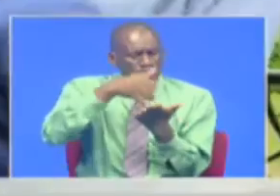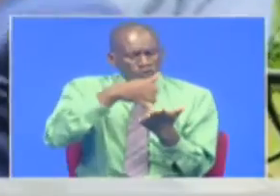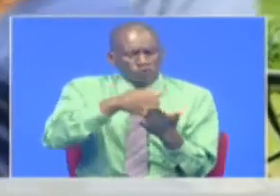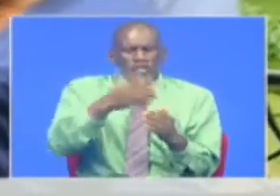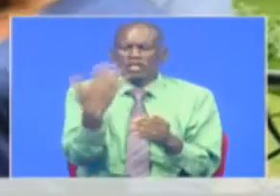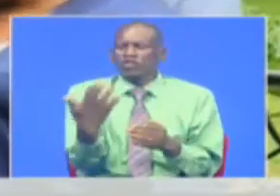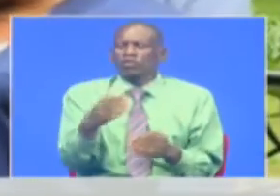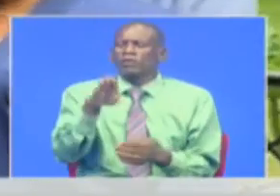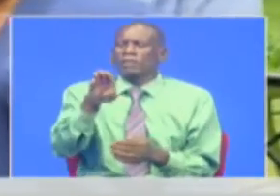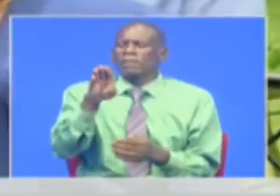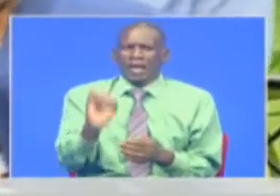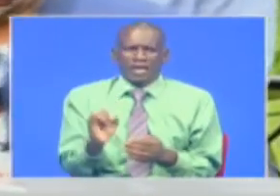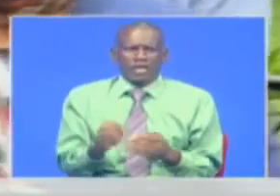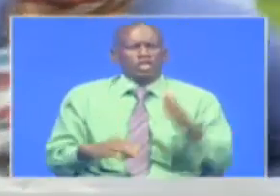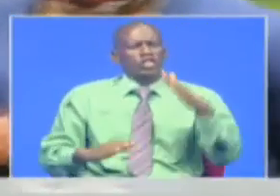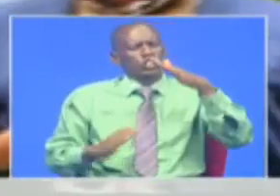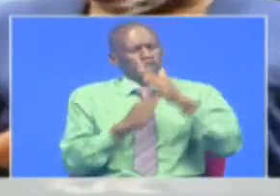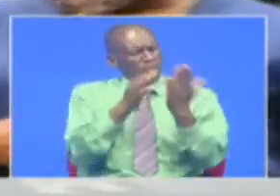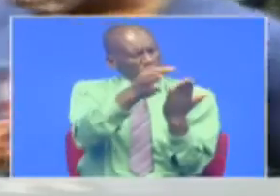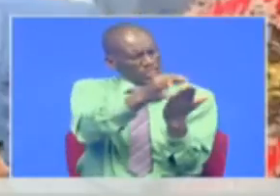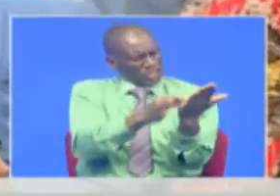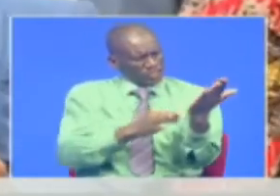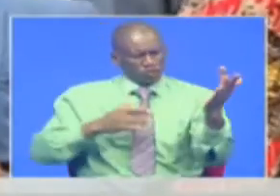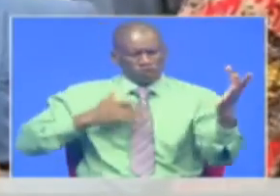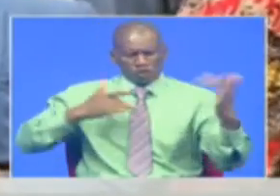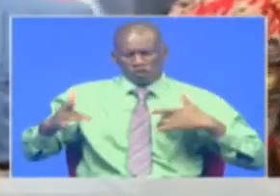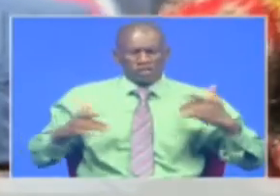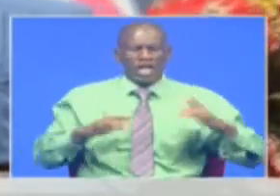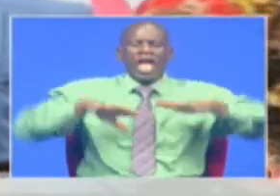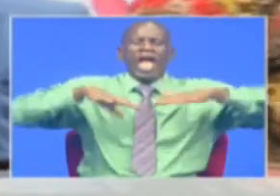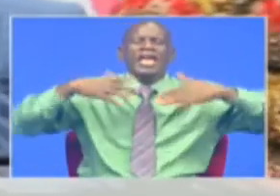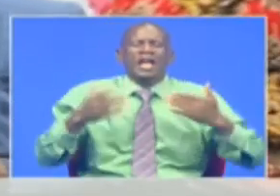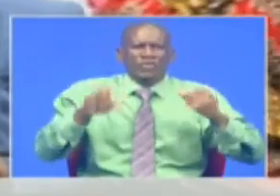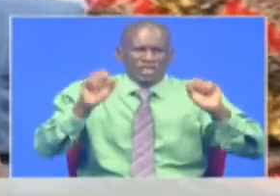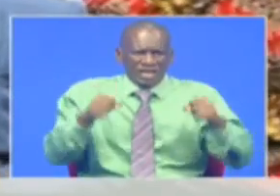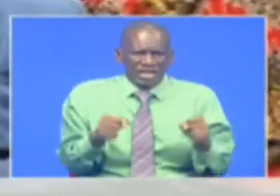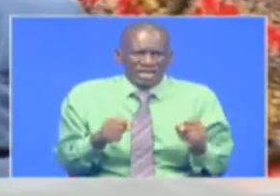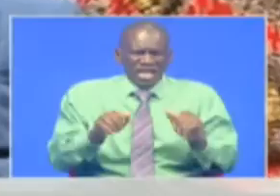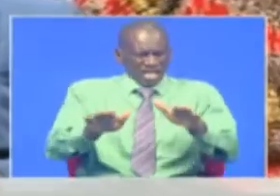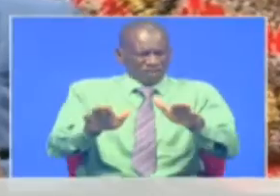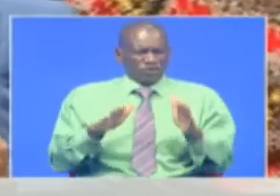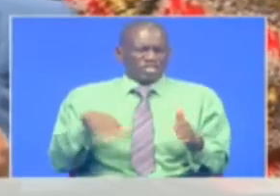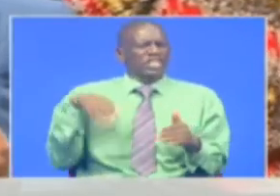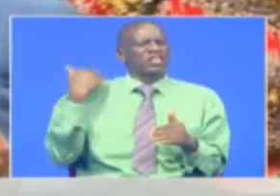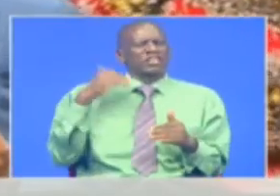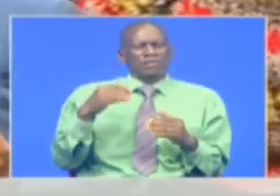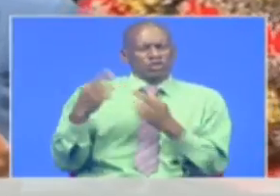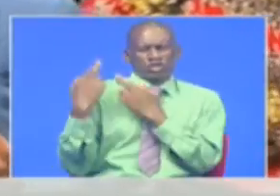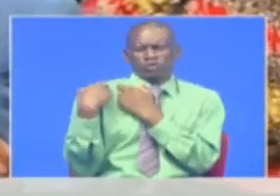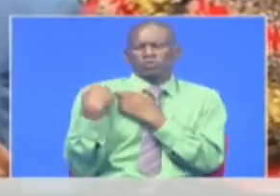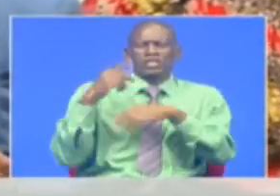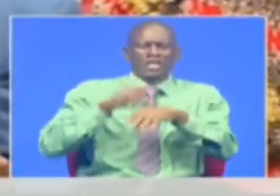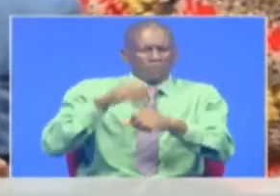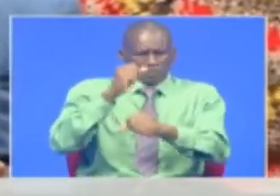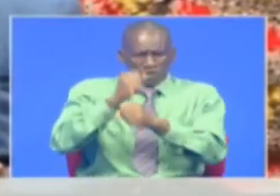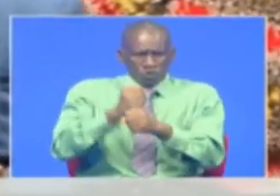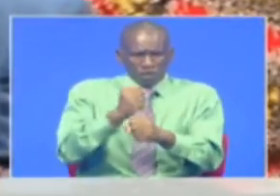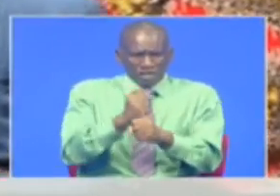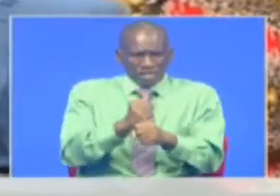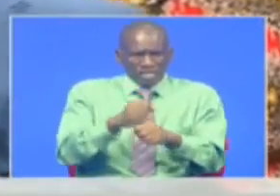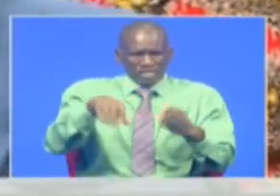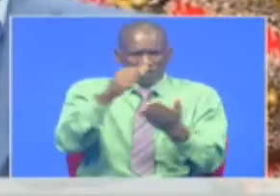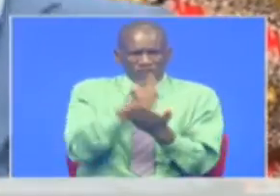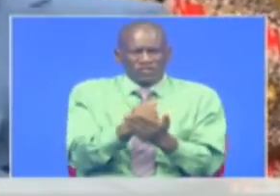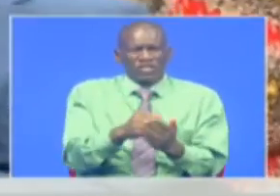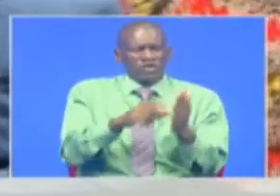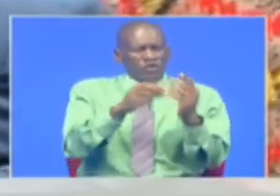document. Top on their list of concerns are how they can circumvent criminal liability while in office, particularly in